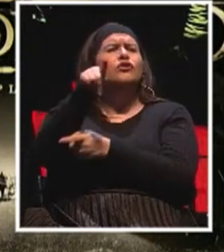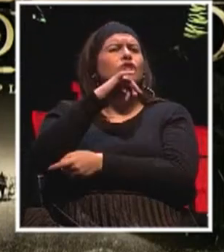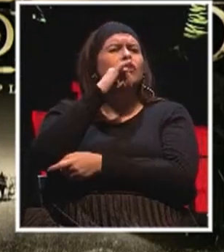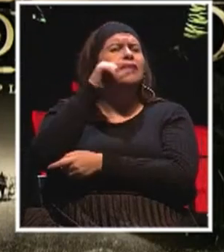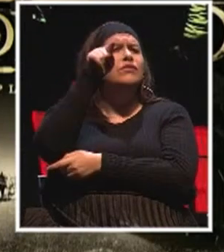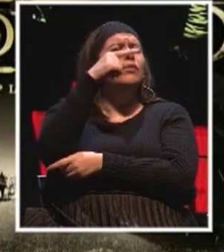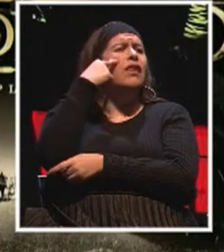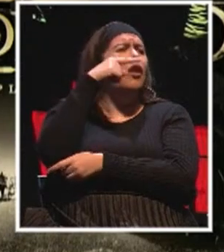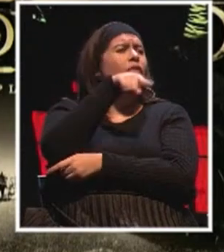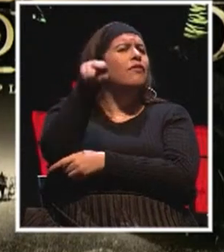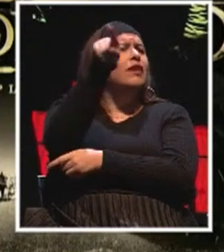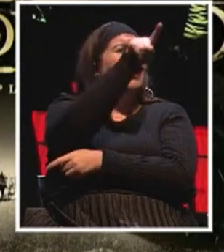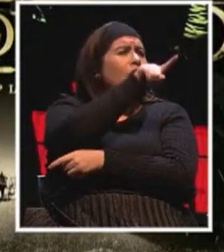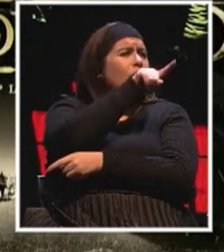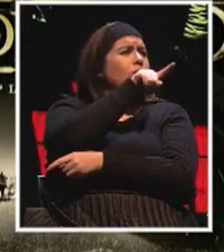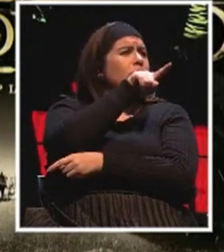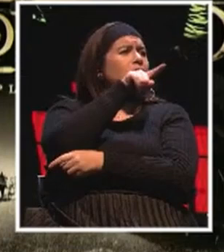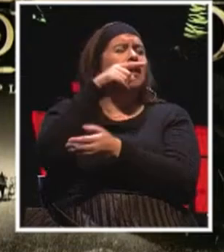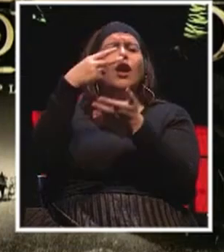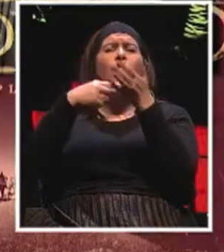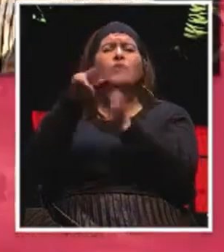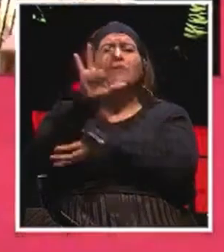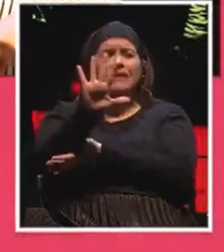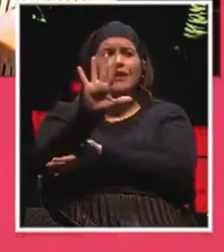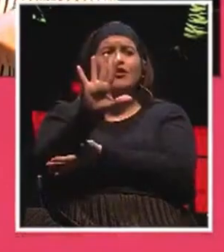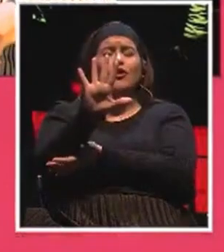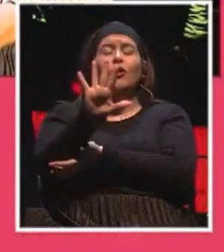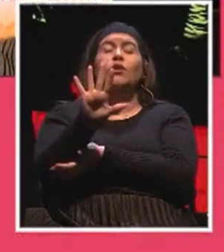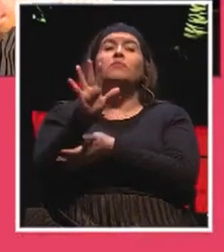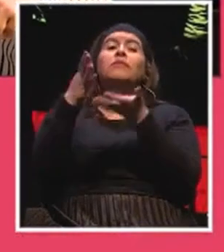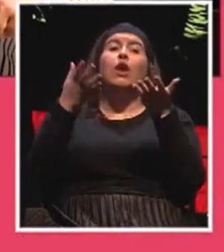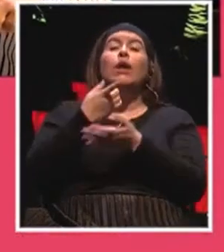but 2005. But what was interesting about these shows